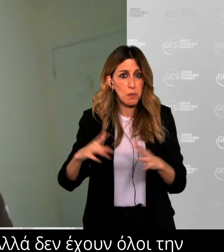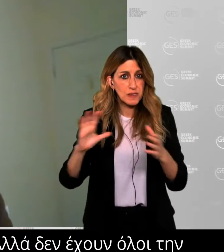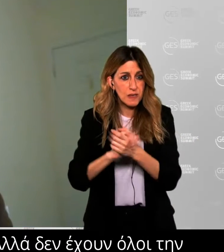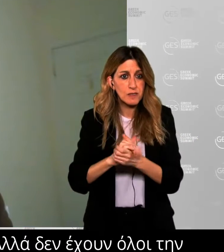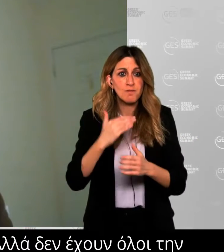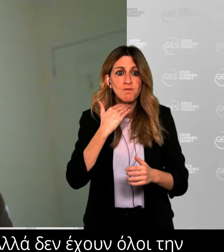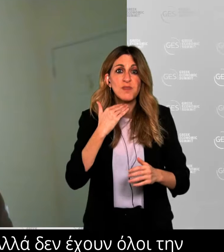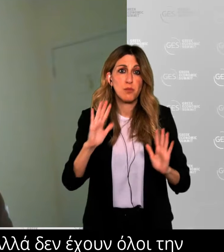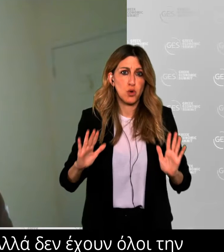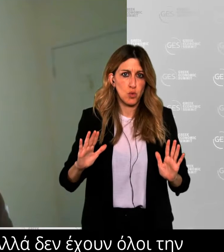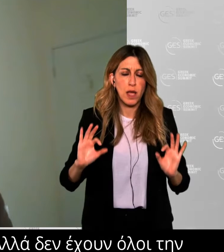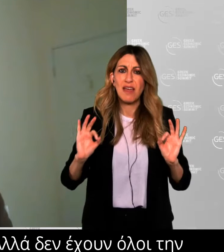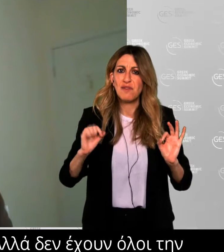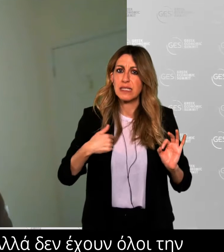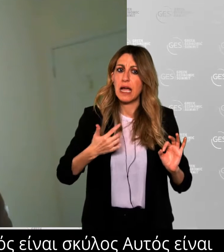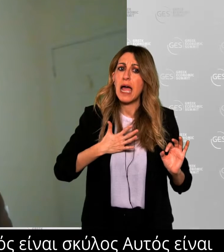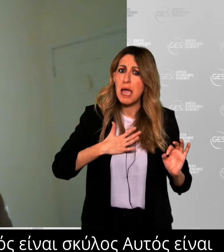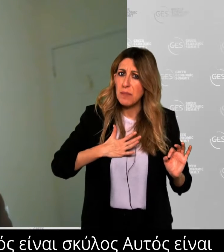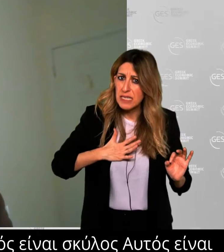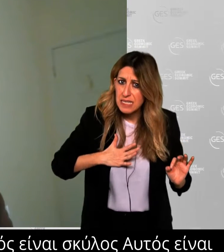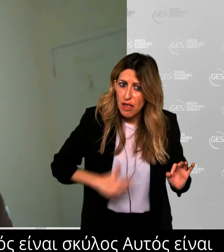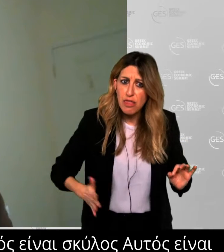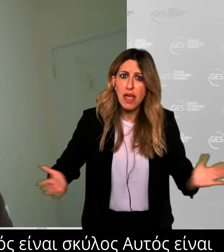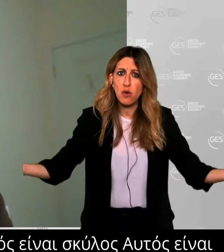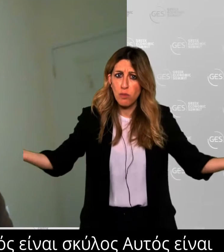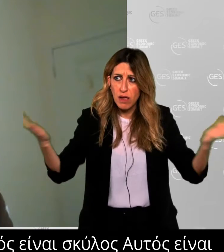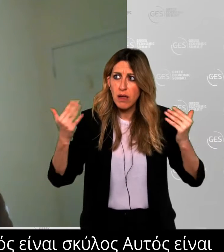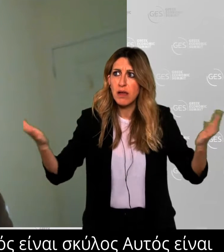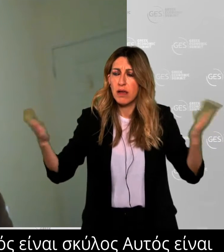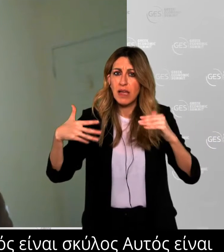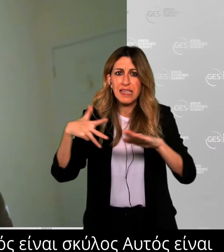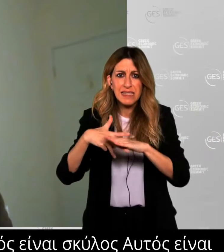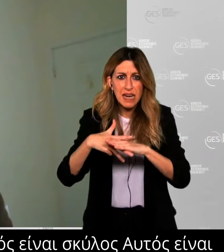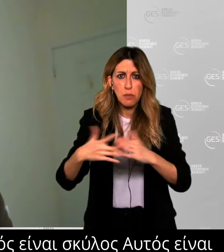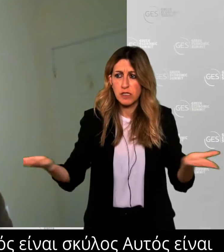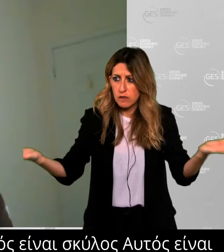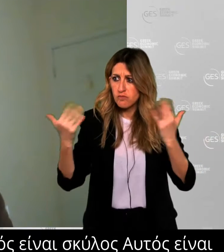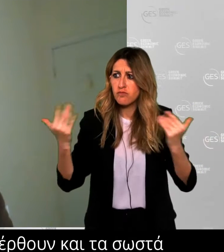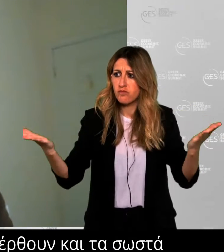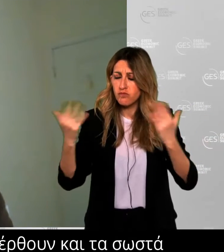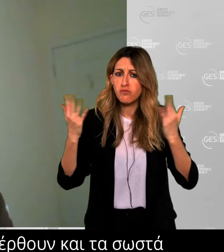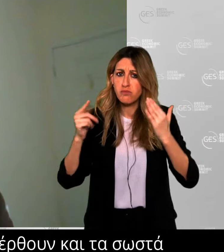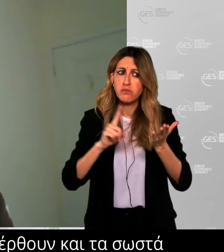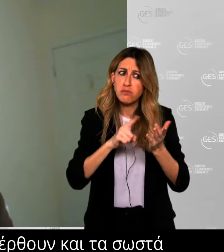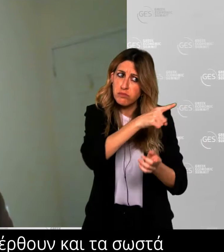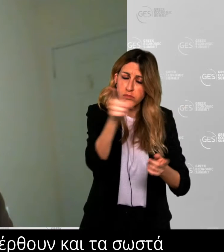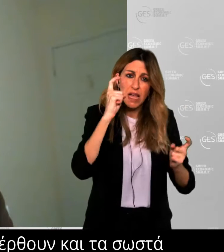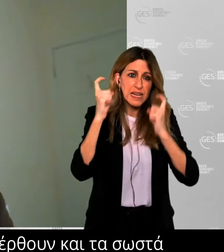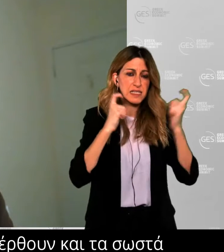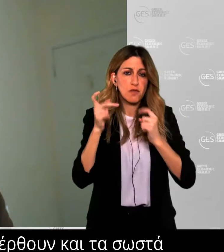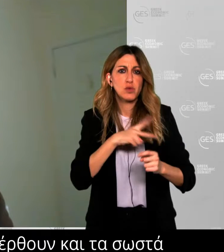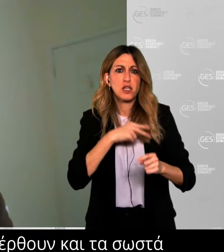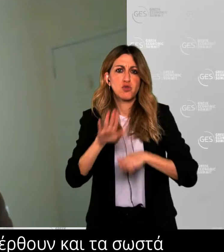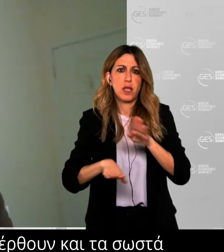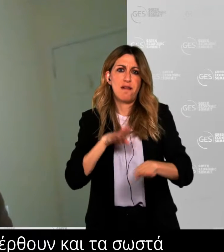initial steps on a net zero roadmap. So we have the commitment text. If you want to join the Net Zero Banking Alliance, that needs to be signed at CEO level. And it has